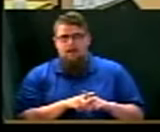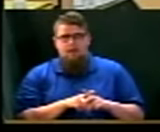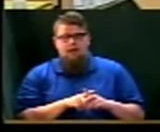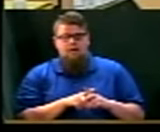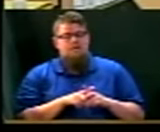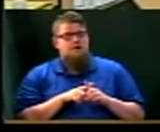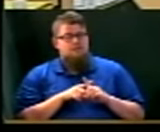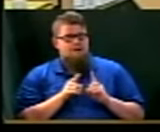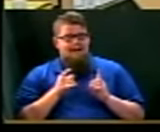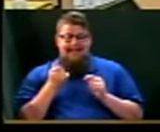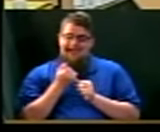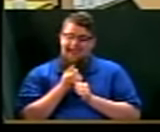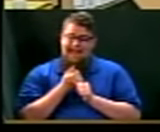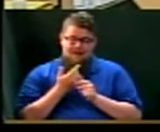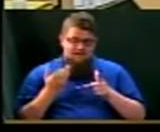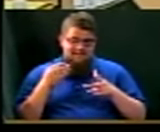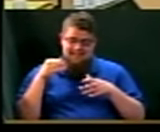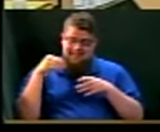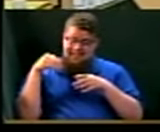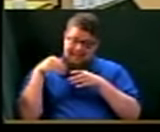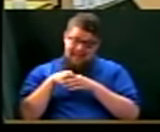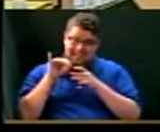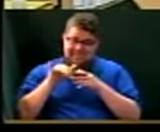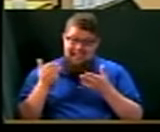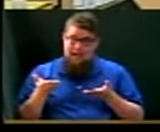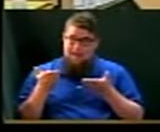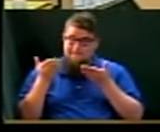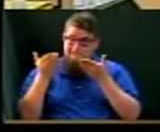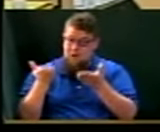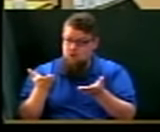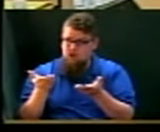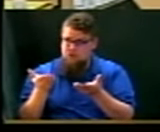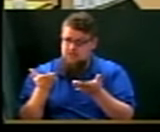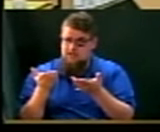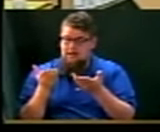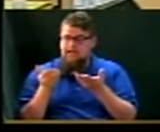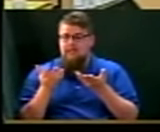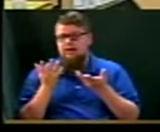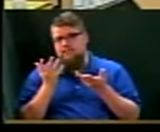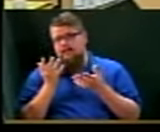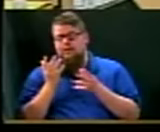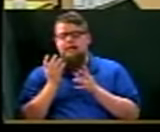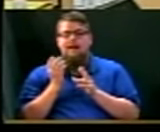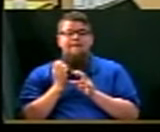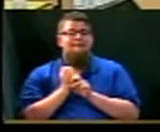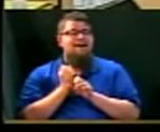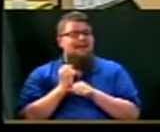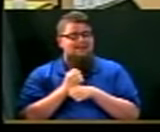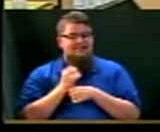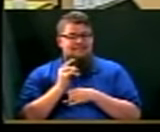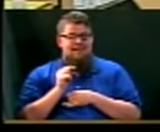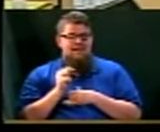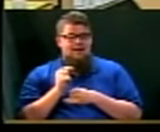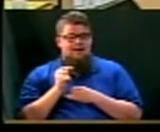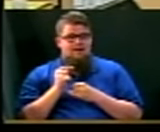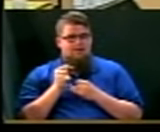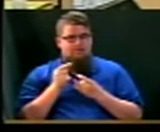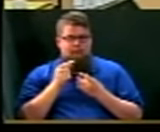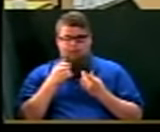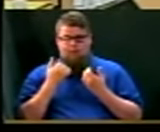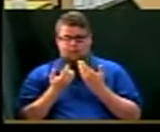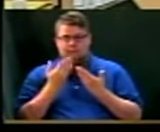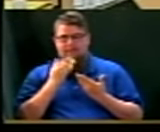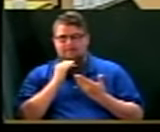everything that was in that motion makes it a little more likely that we might not all agree